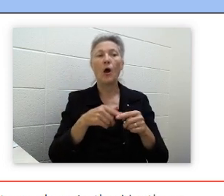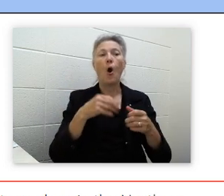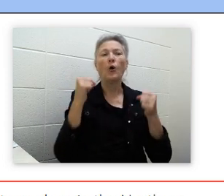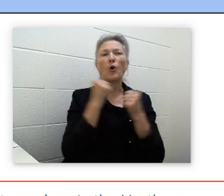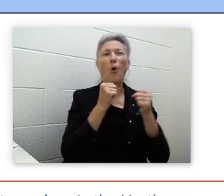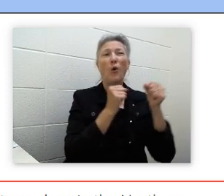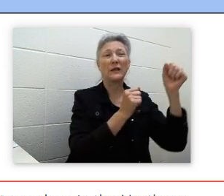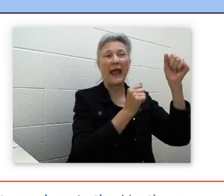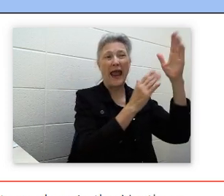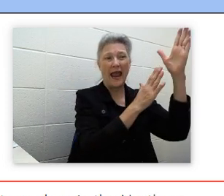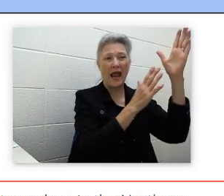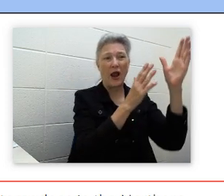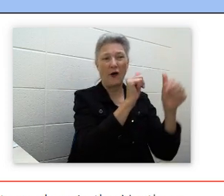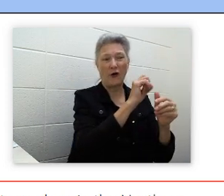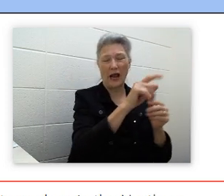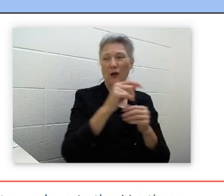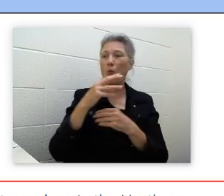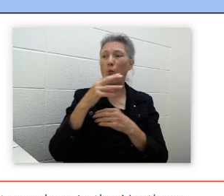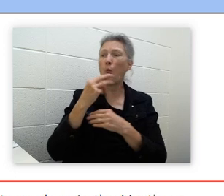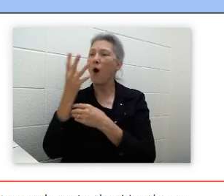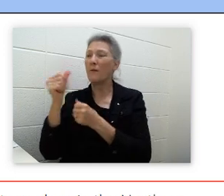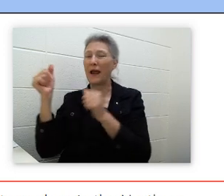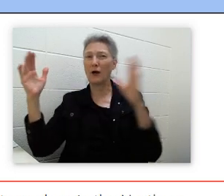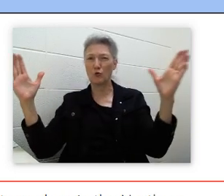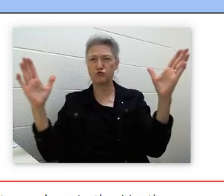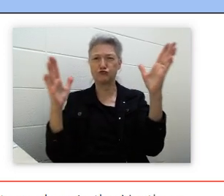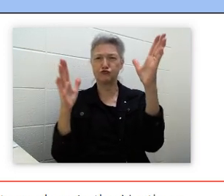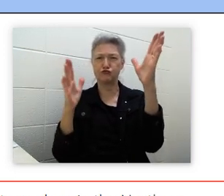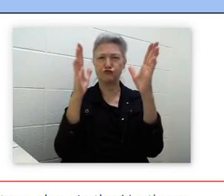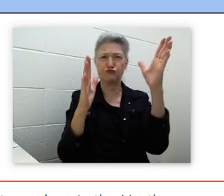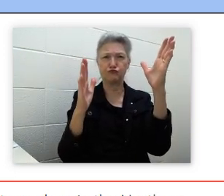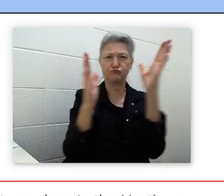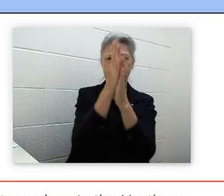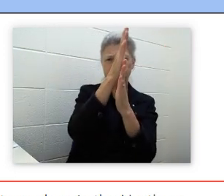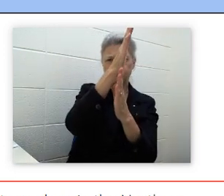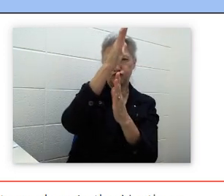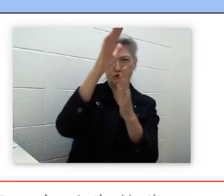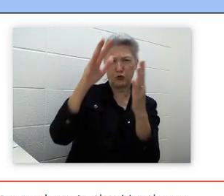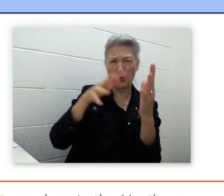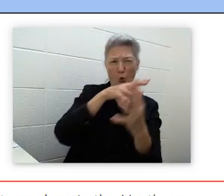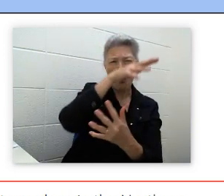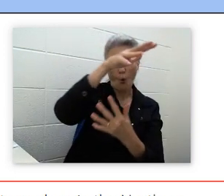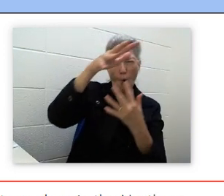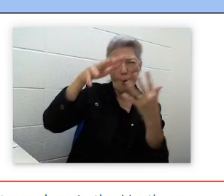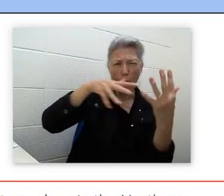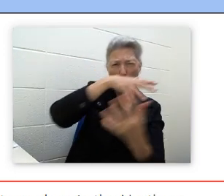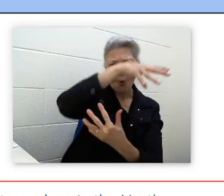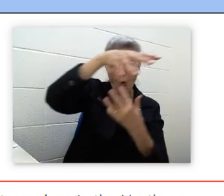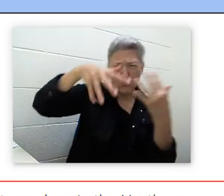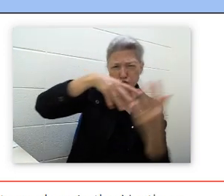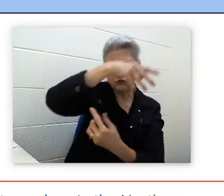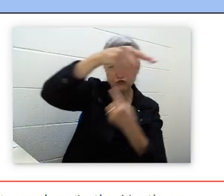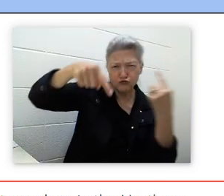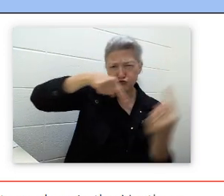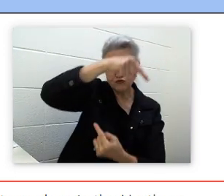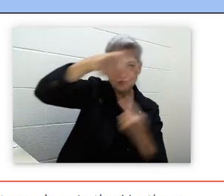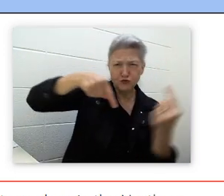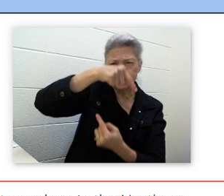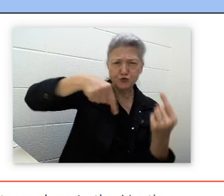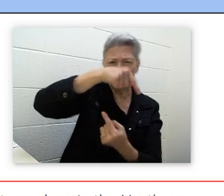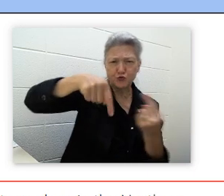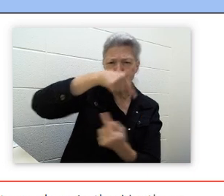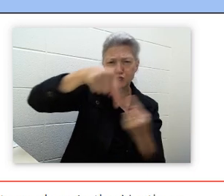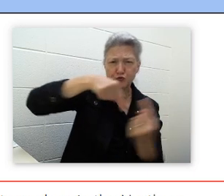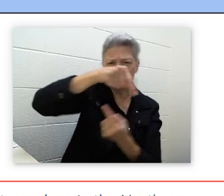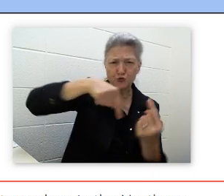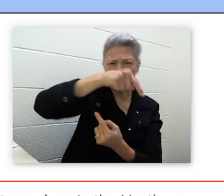warm front meet. When these two fronts meet, the atmosphere changes, the wind direction and speed changes. The winds start to rotate and